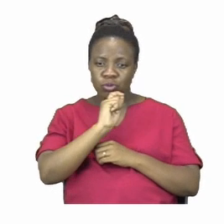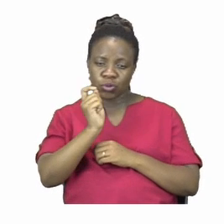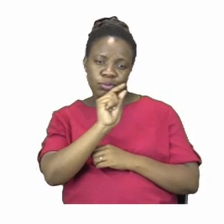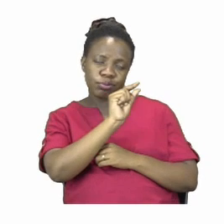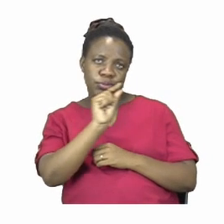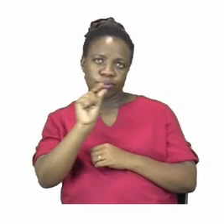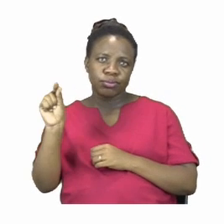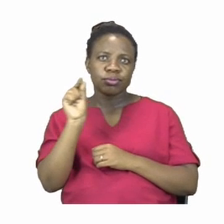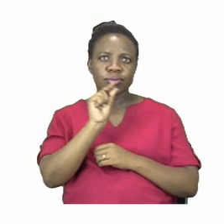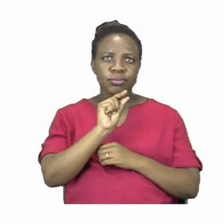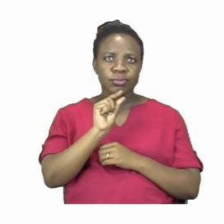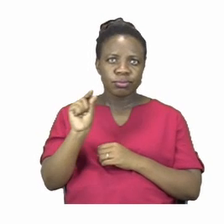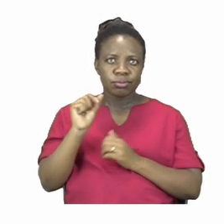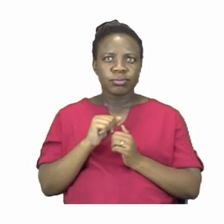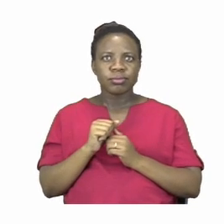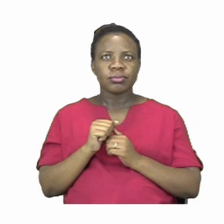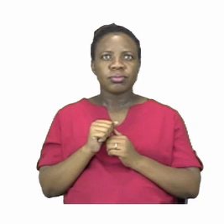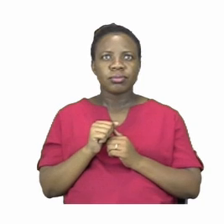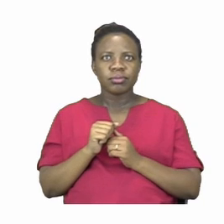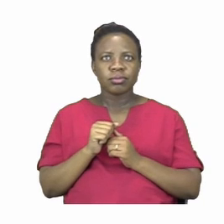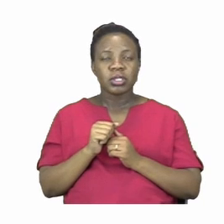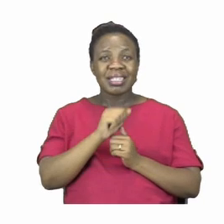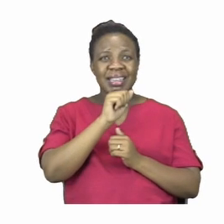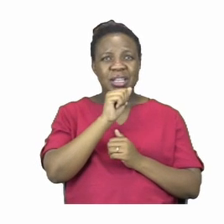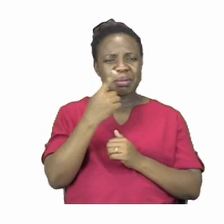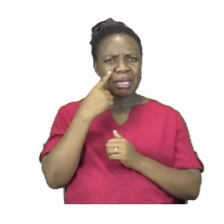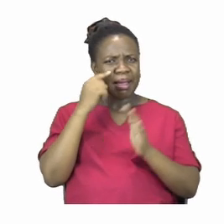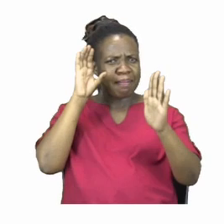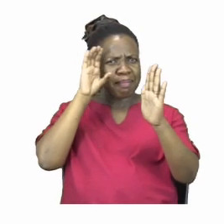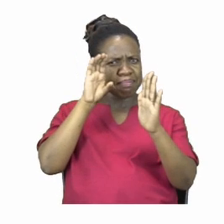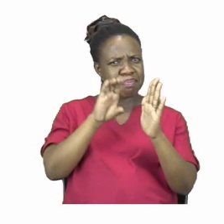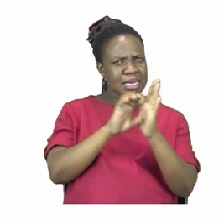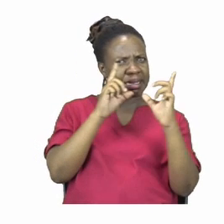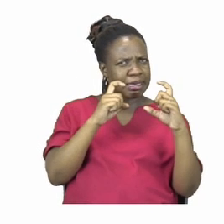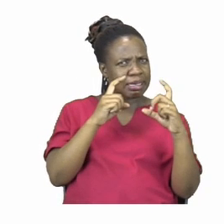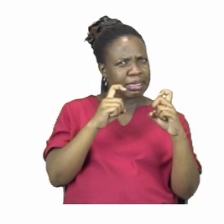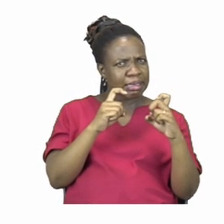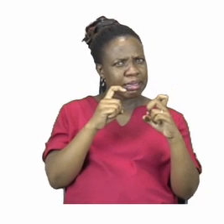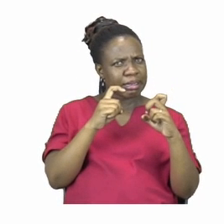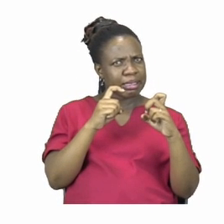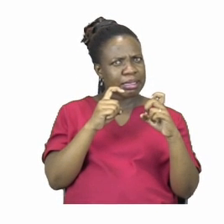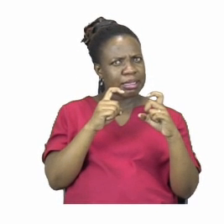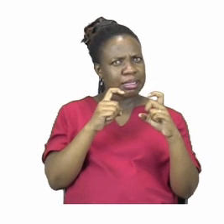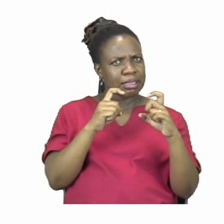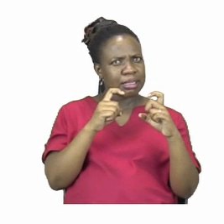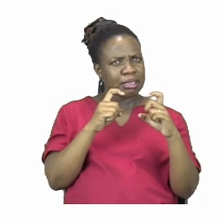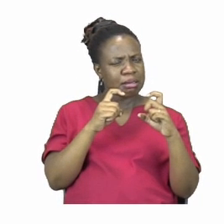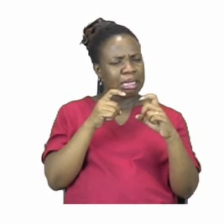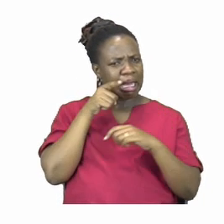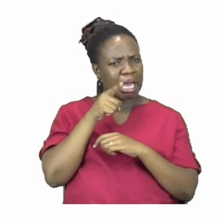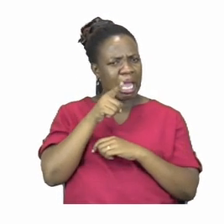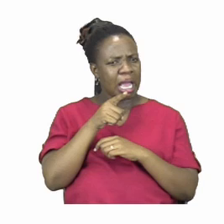with that word inside the name of the picture. For example, we can see A is a